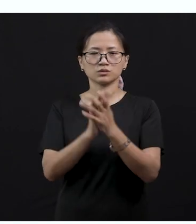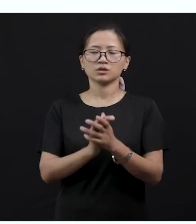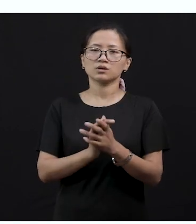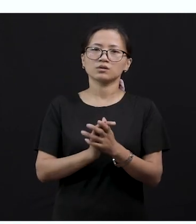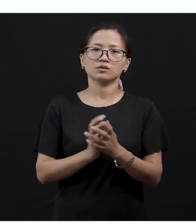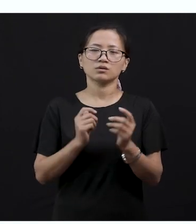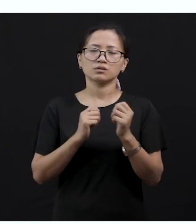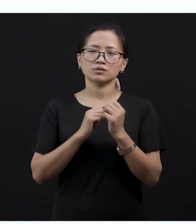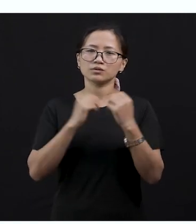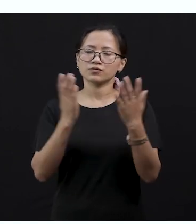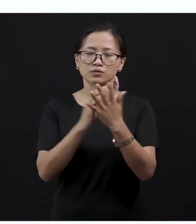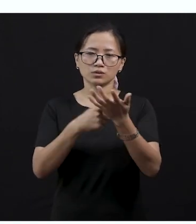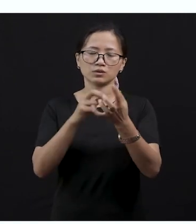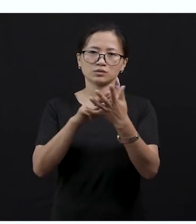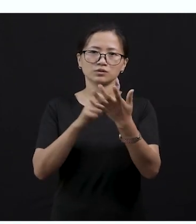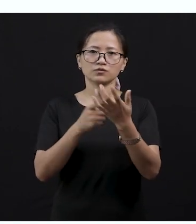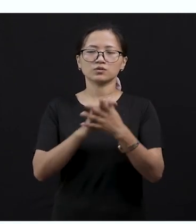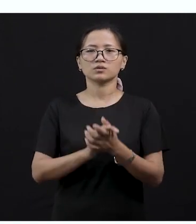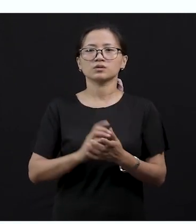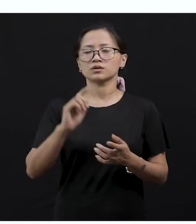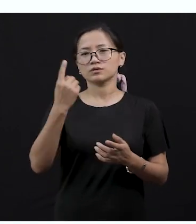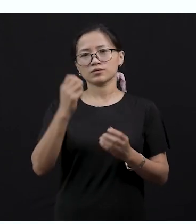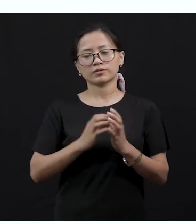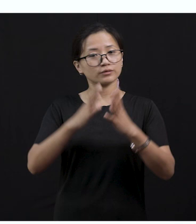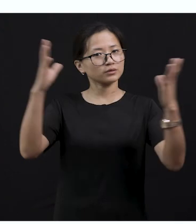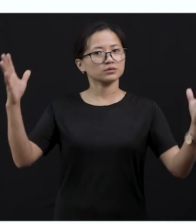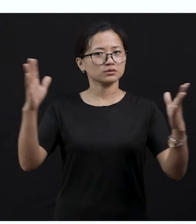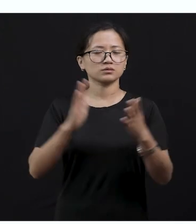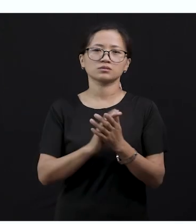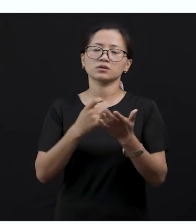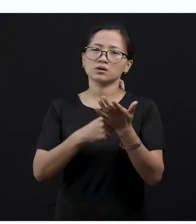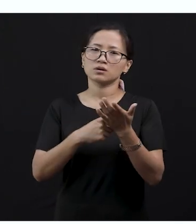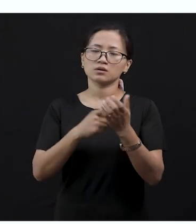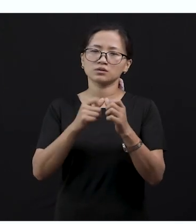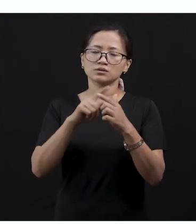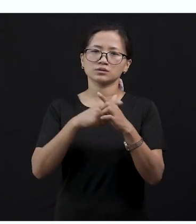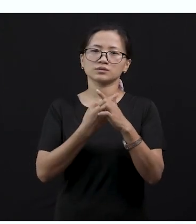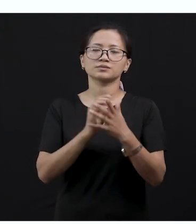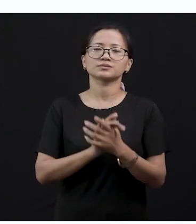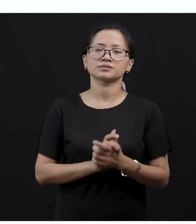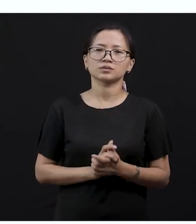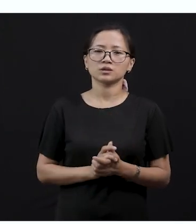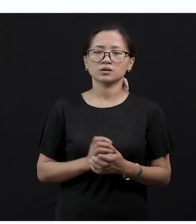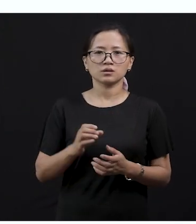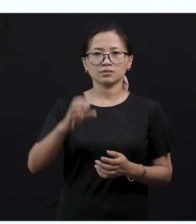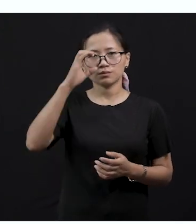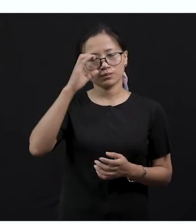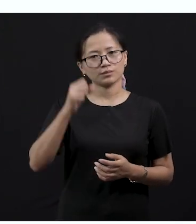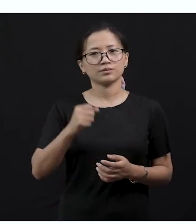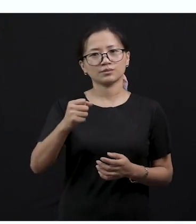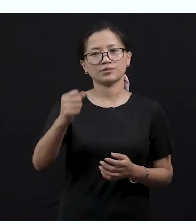most important and the greatest one is Raja Ram Mohan Roy. Number two, Mahatma